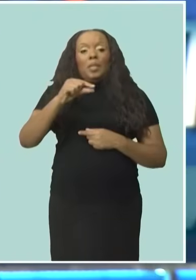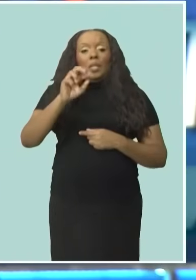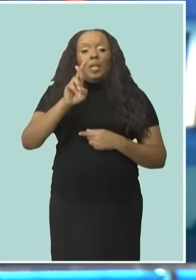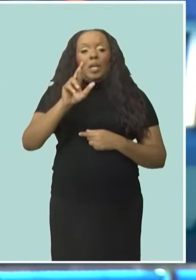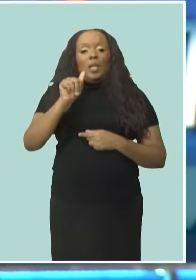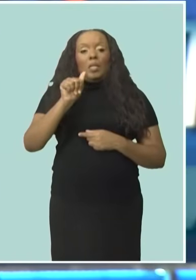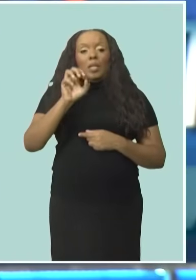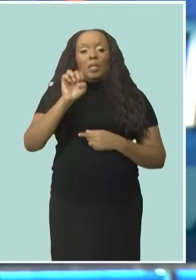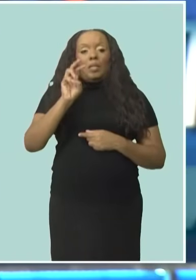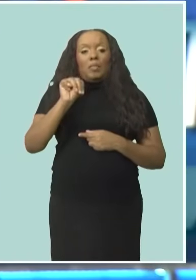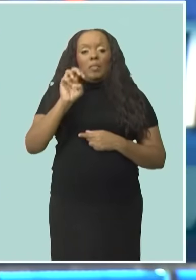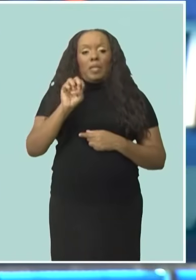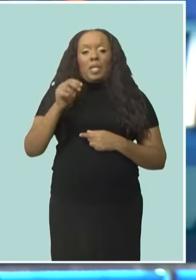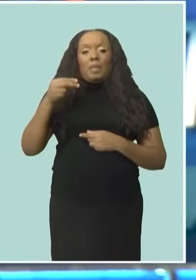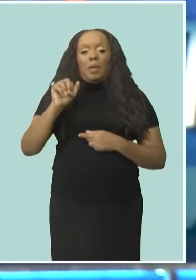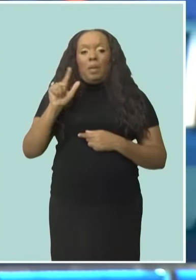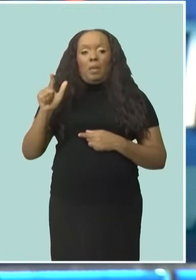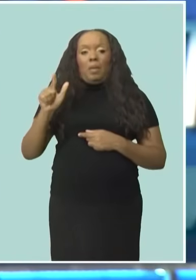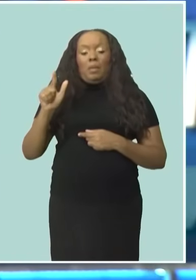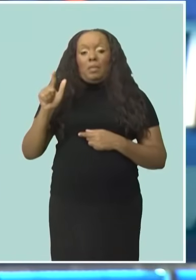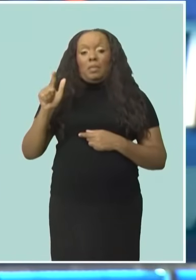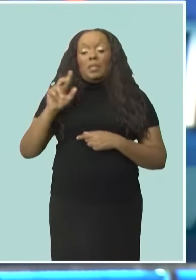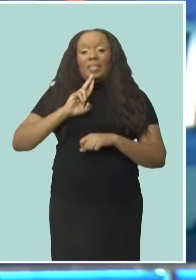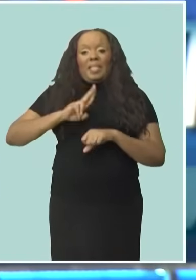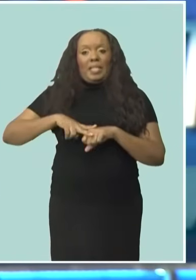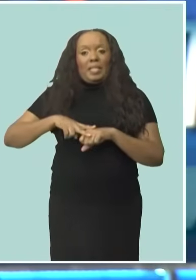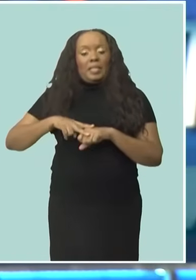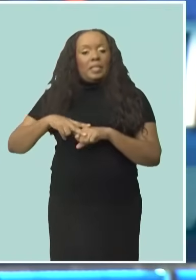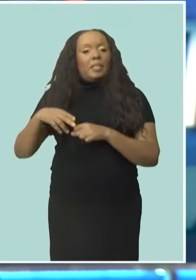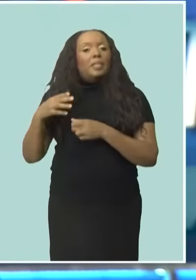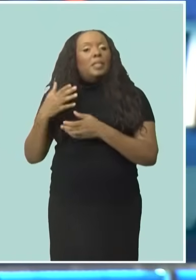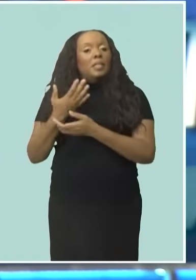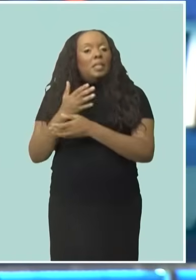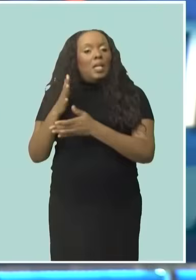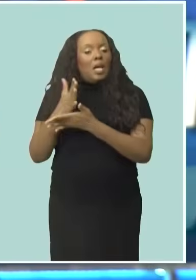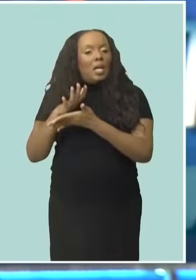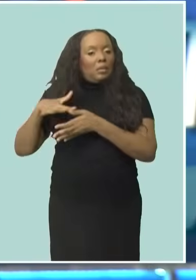remaining wetland space, much of which have been destroyed.